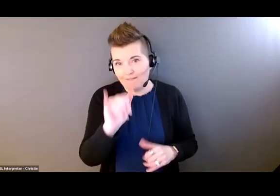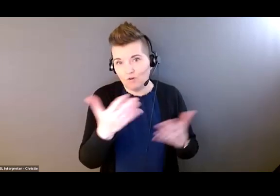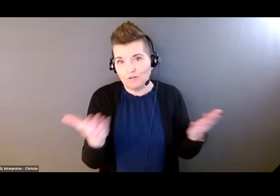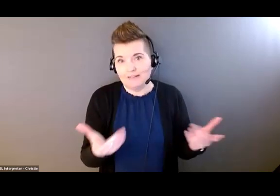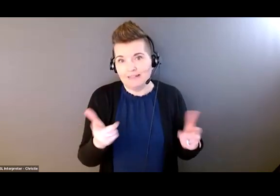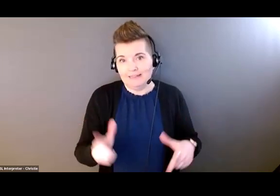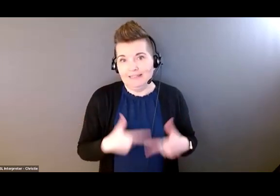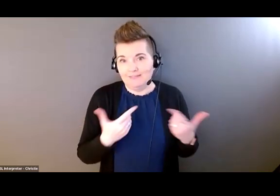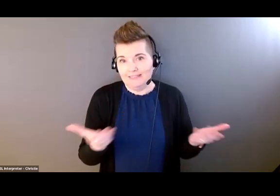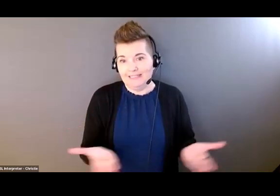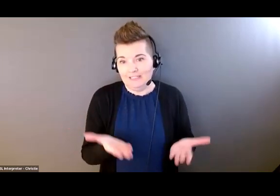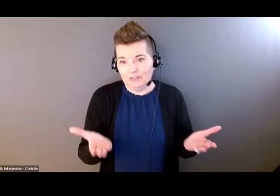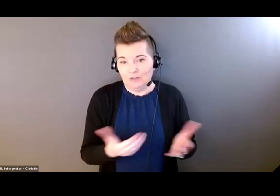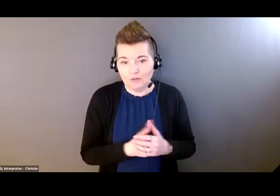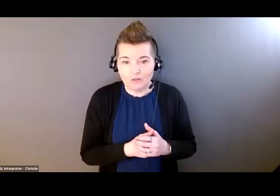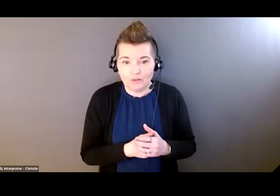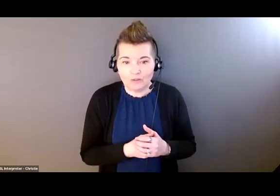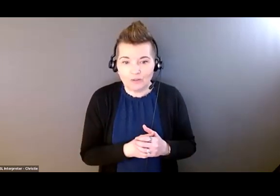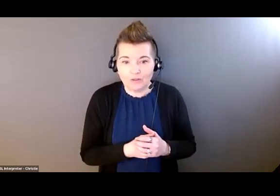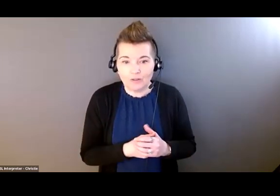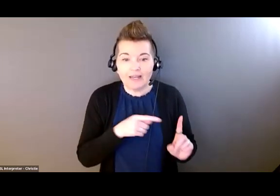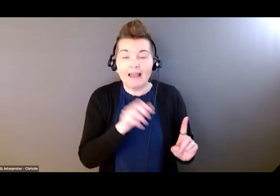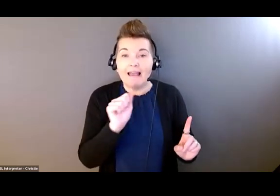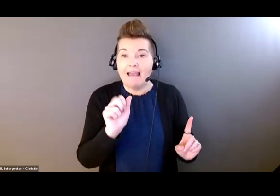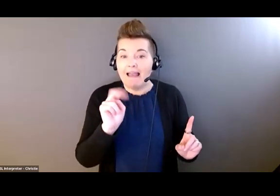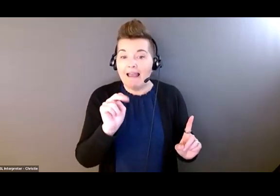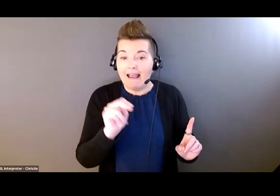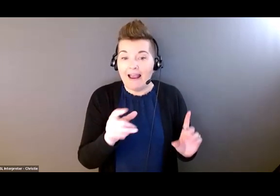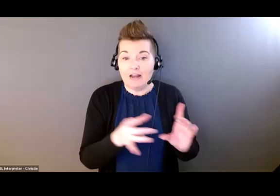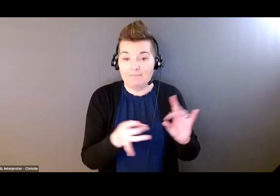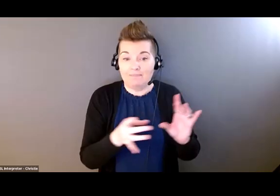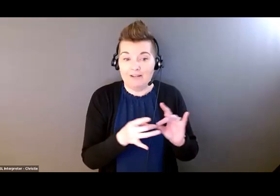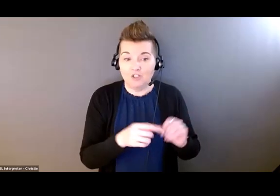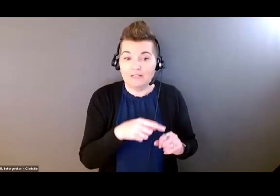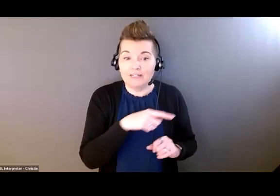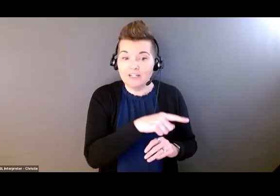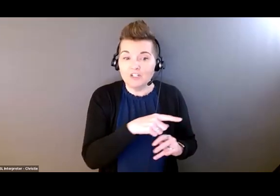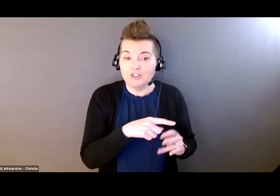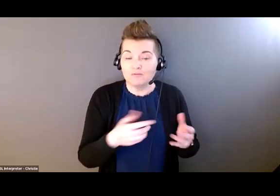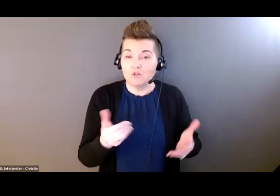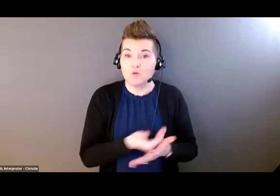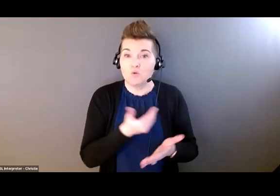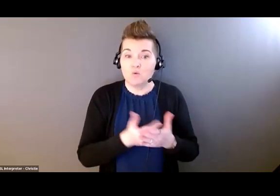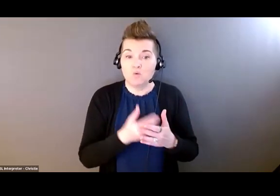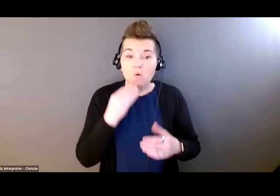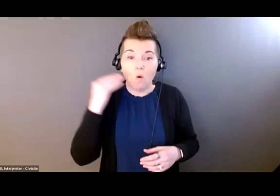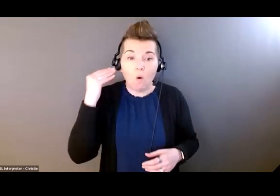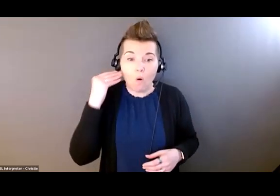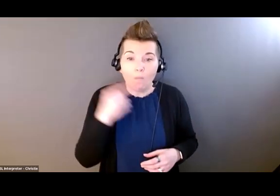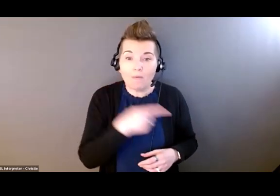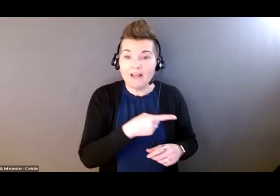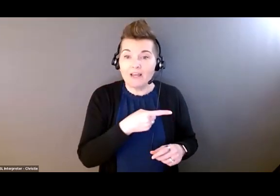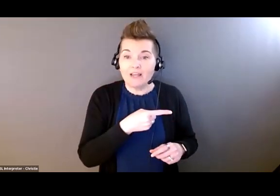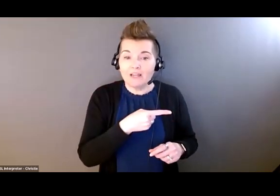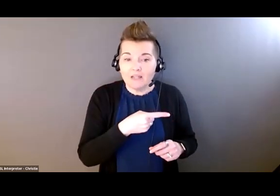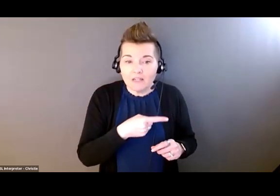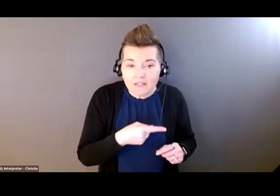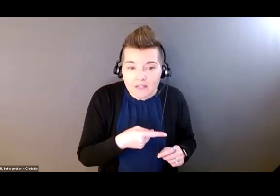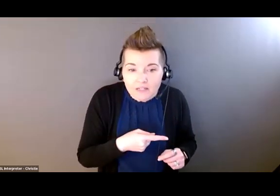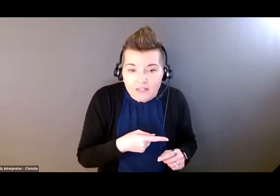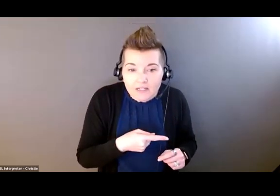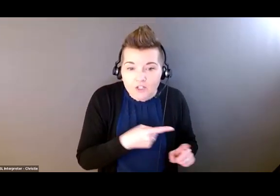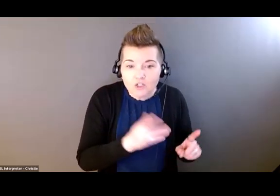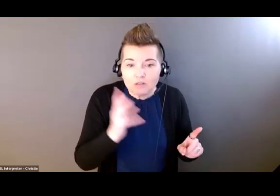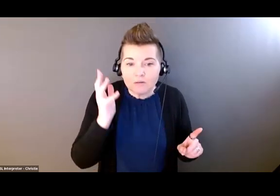us. It has become her forever home. As Anne has settled in and felt the safety of her new home,